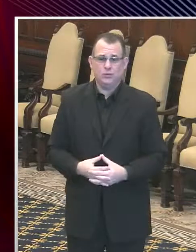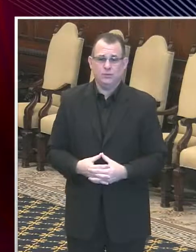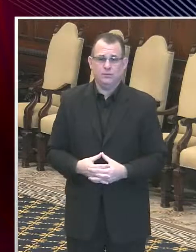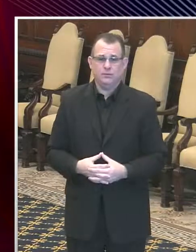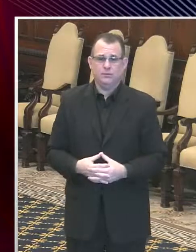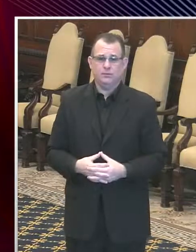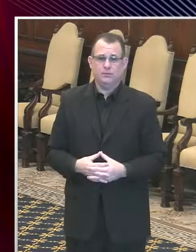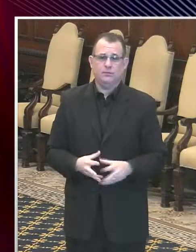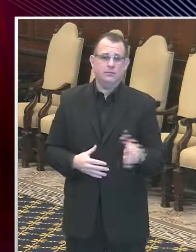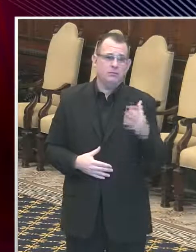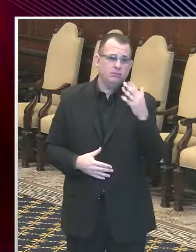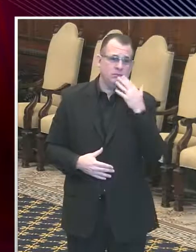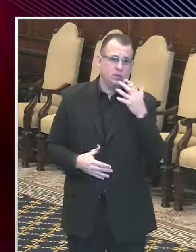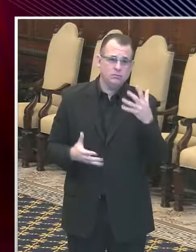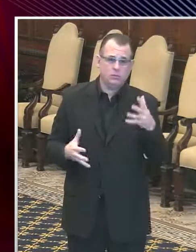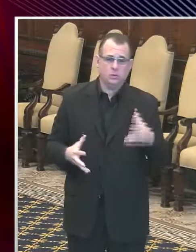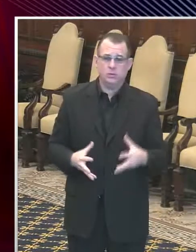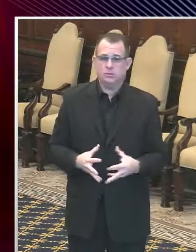Okay, thank you. That's all.